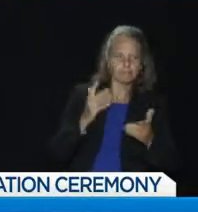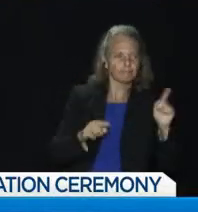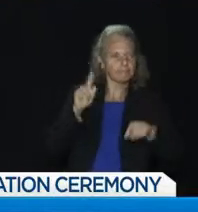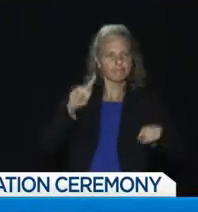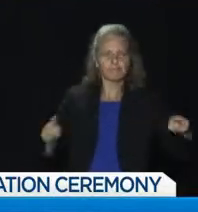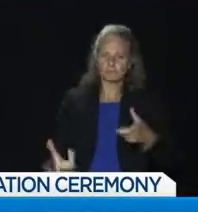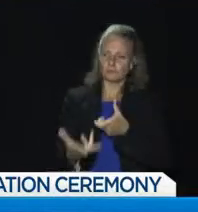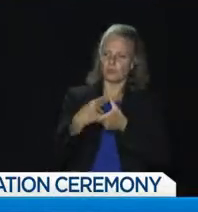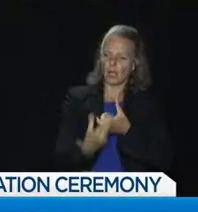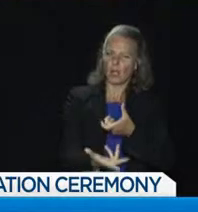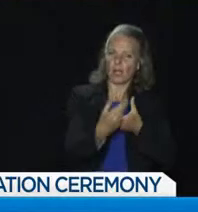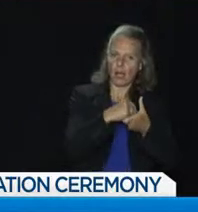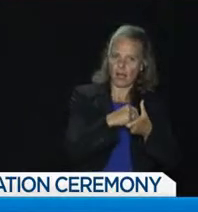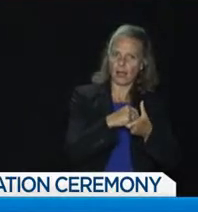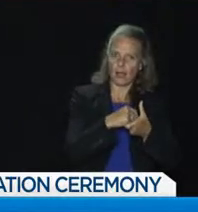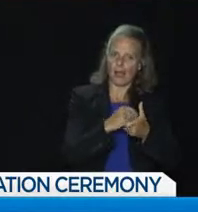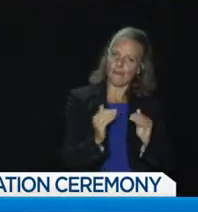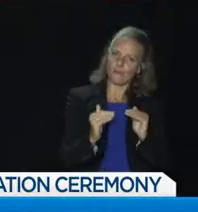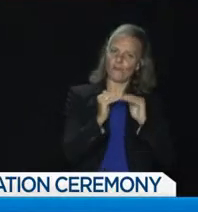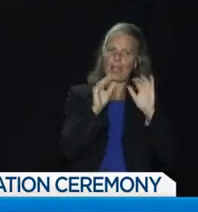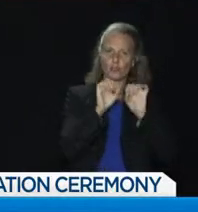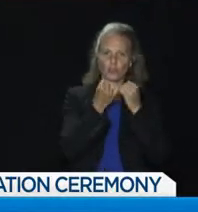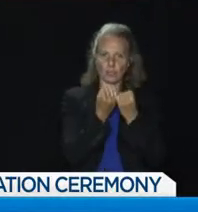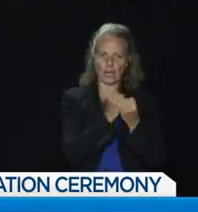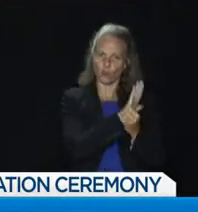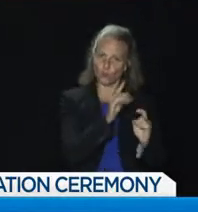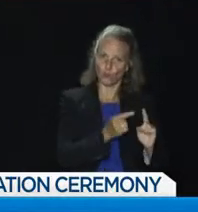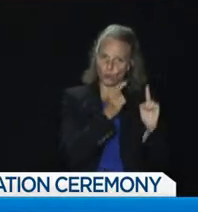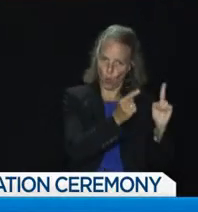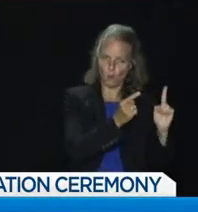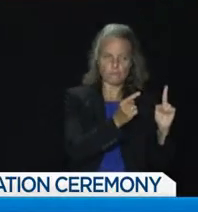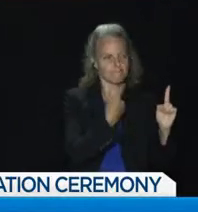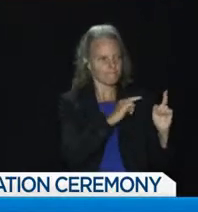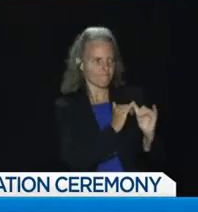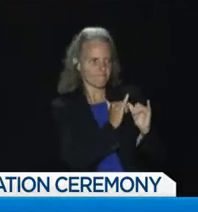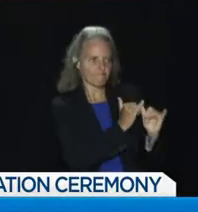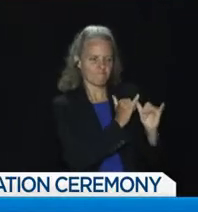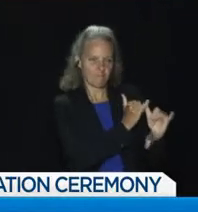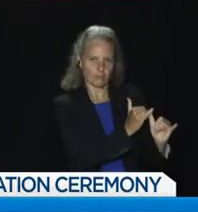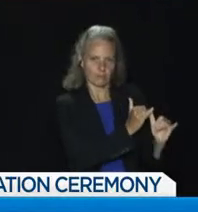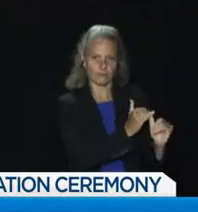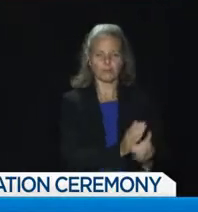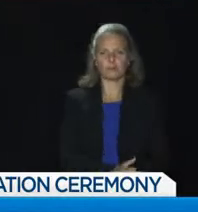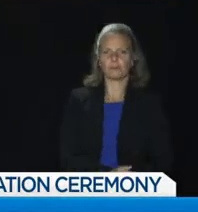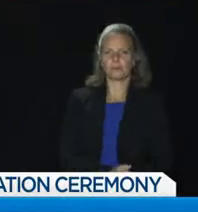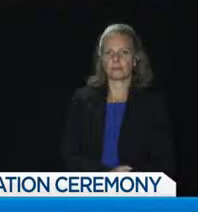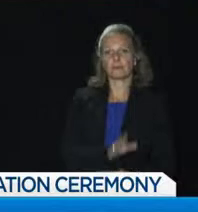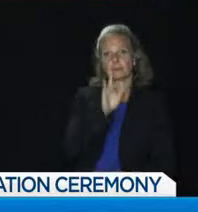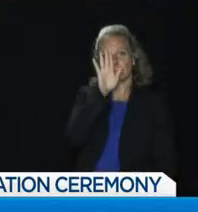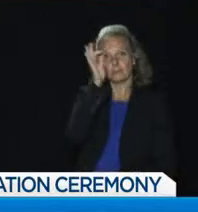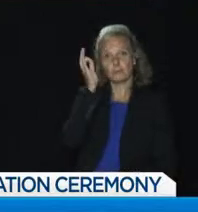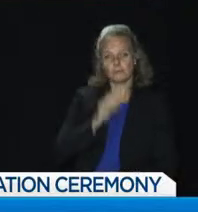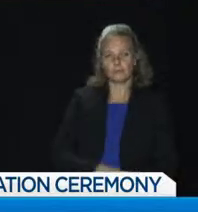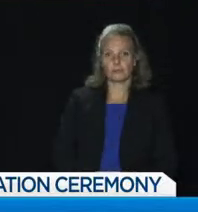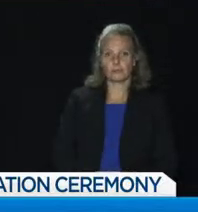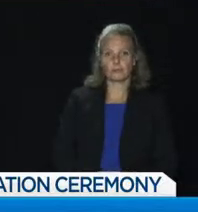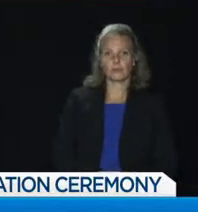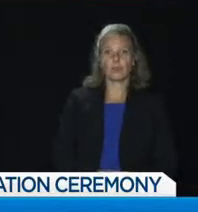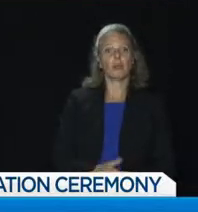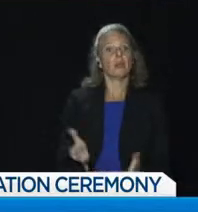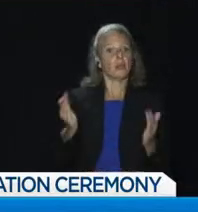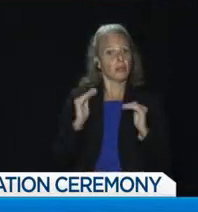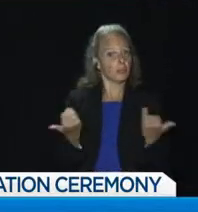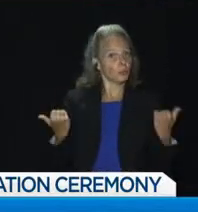En ce jour où notre pays franchit cette étape importante. Today, as our country takes this major